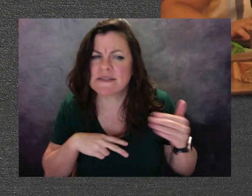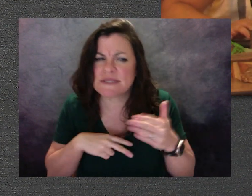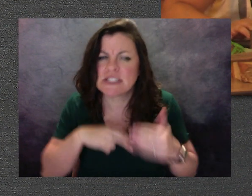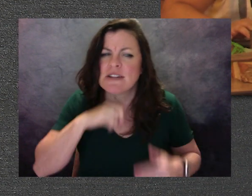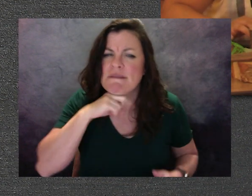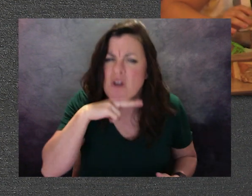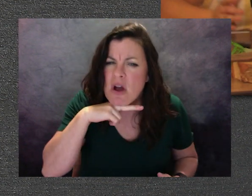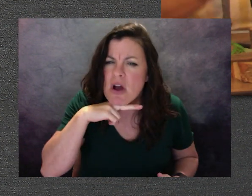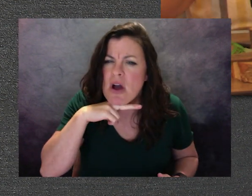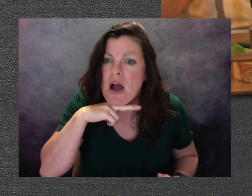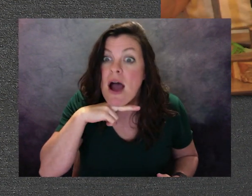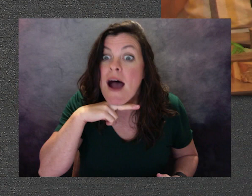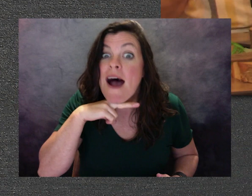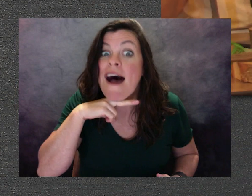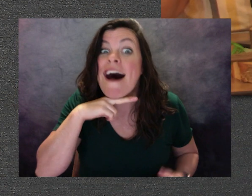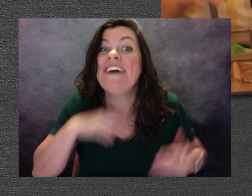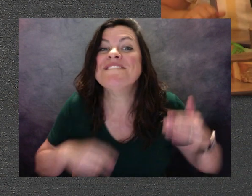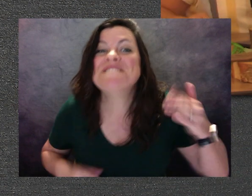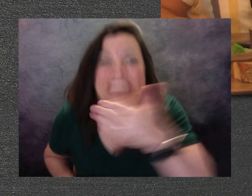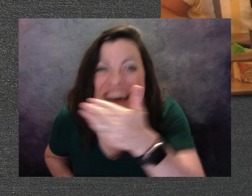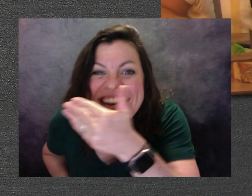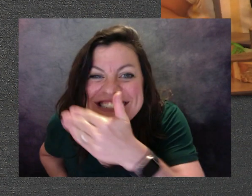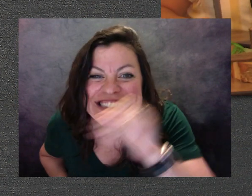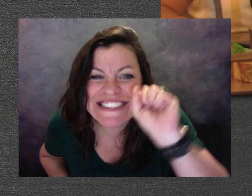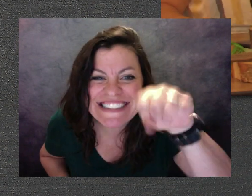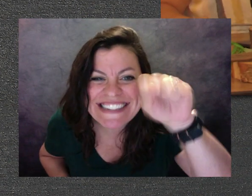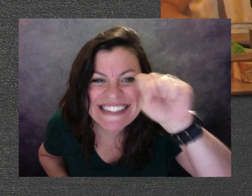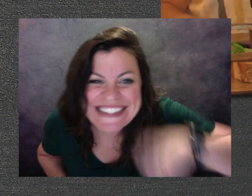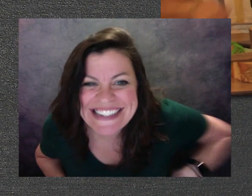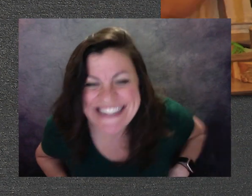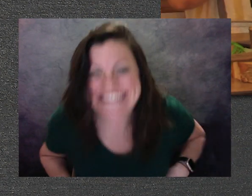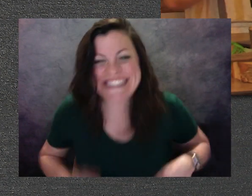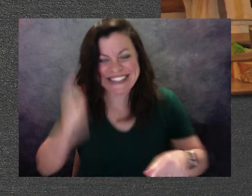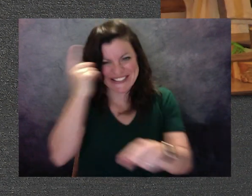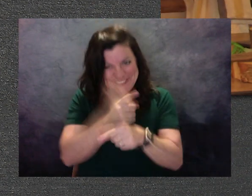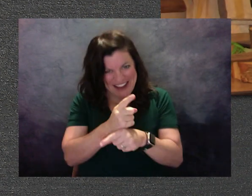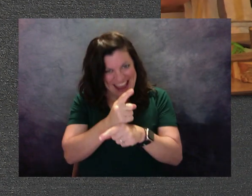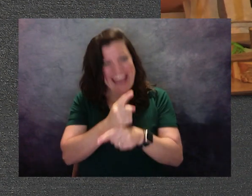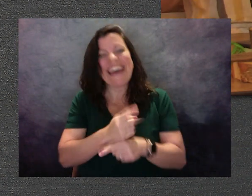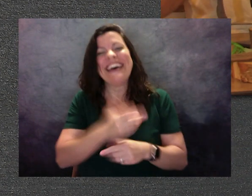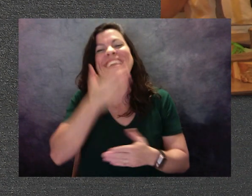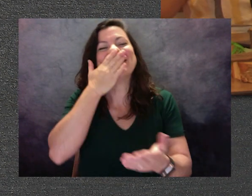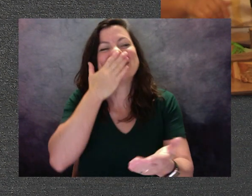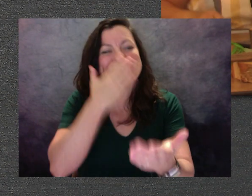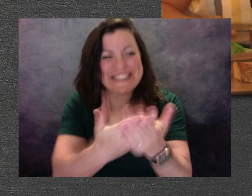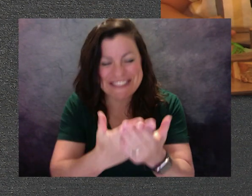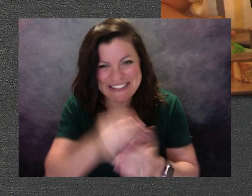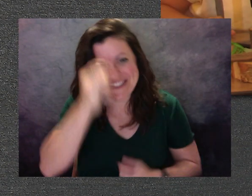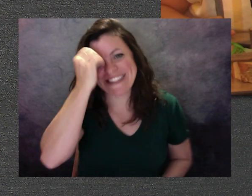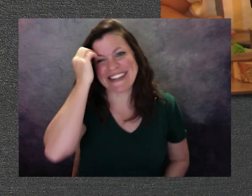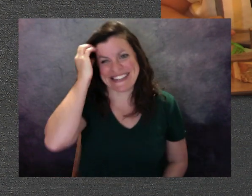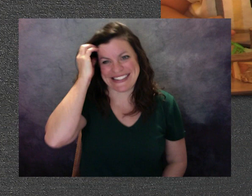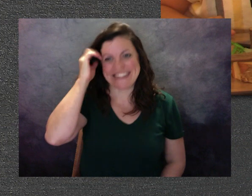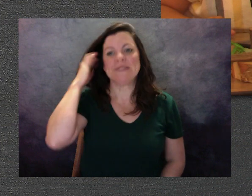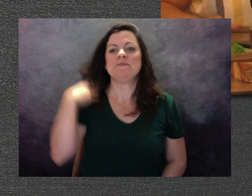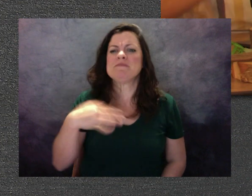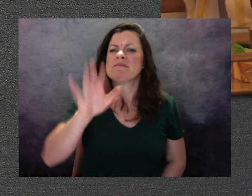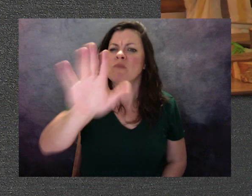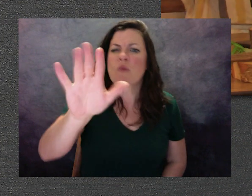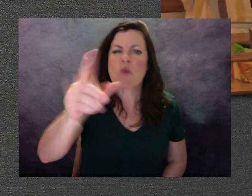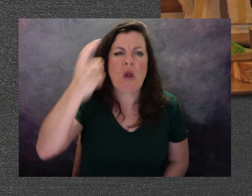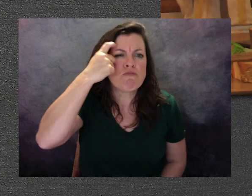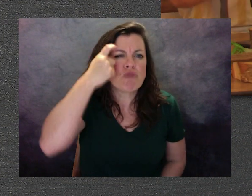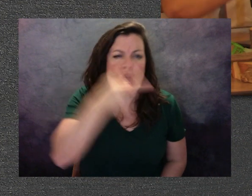fish, frog. Way to go, my friends. Kiss your brain. Say good job, brain. Oh, you guys are so smart at